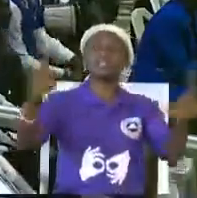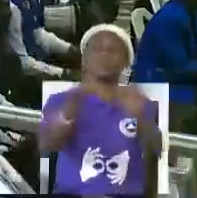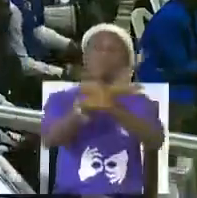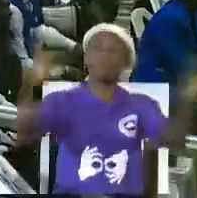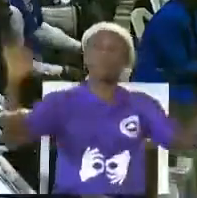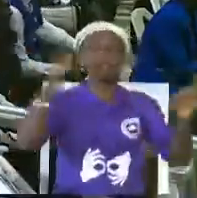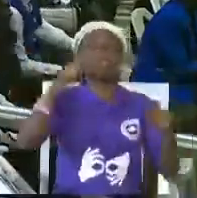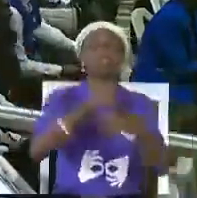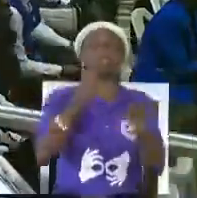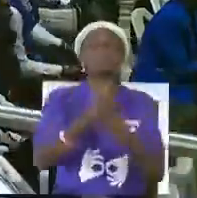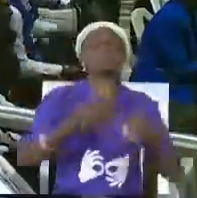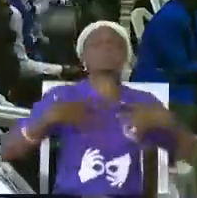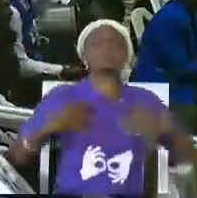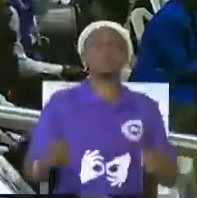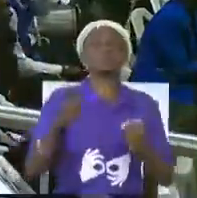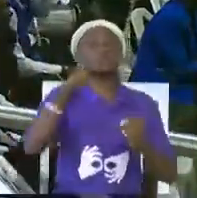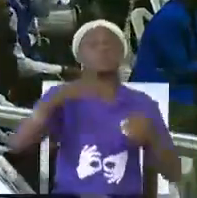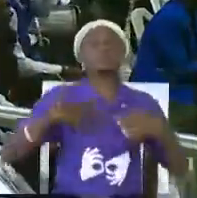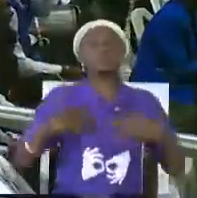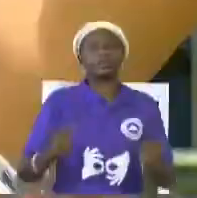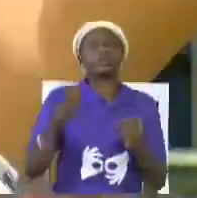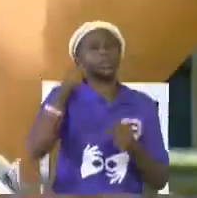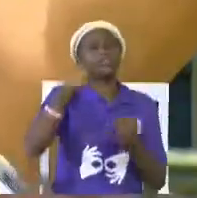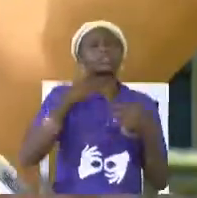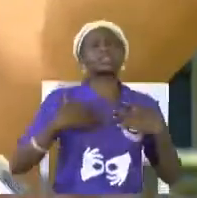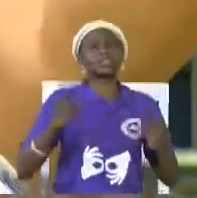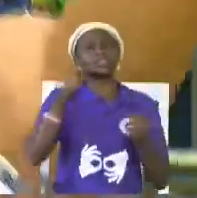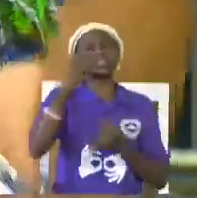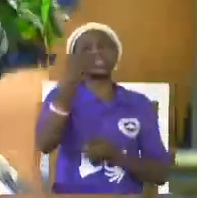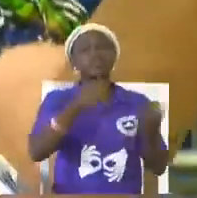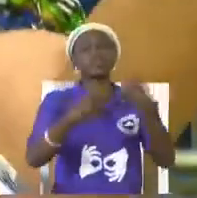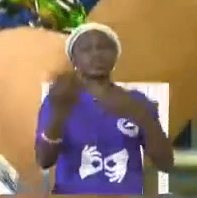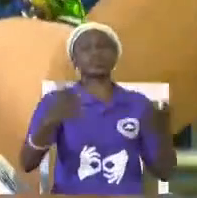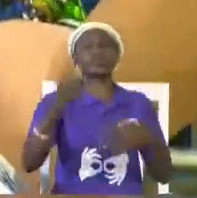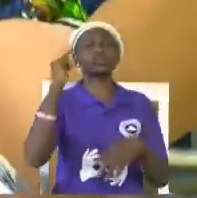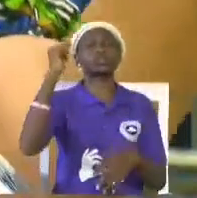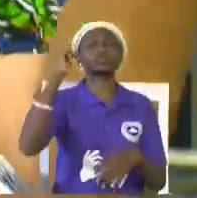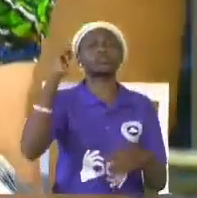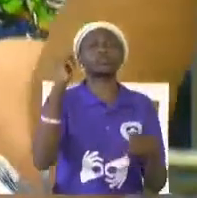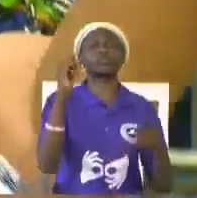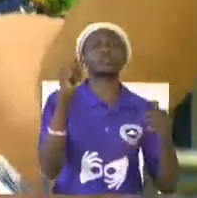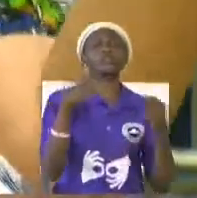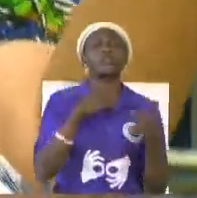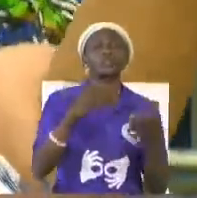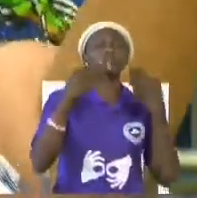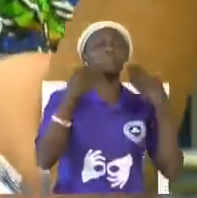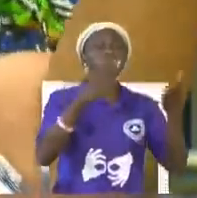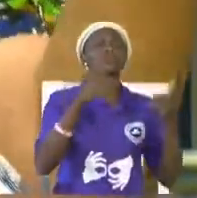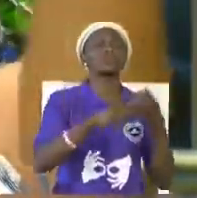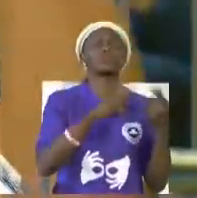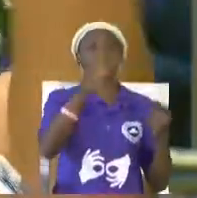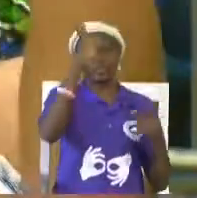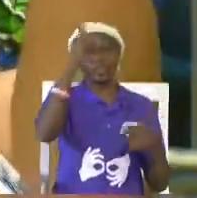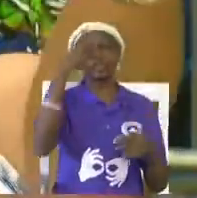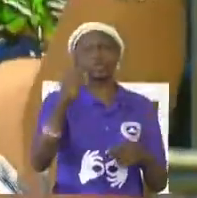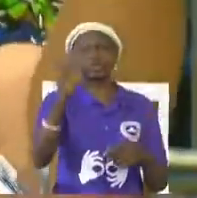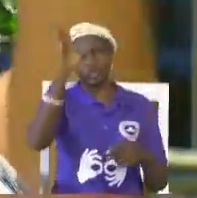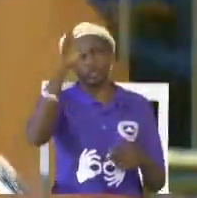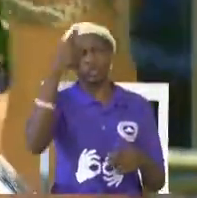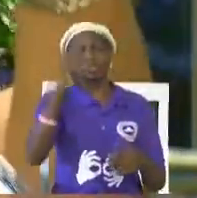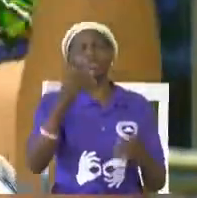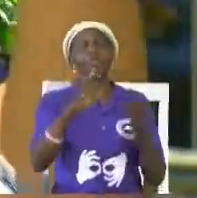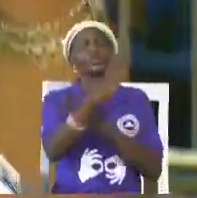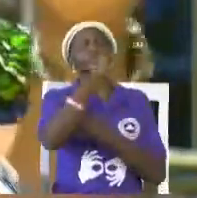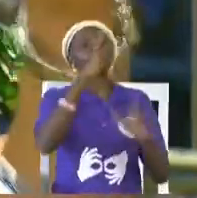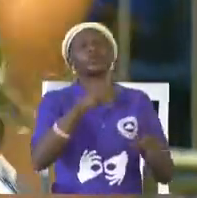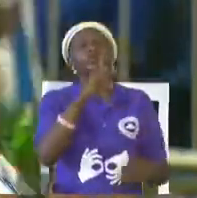been made whole. I have been healed. And I want to say thank you to Daddy G.O. Daddy G.O., God bless you. Of a truth,